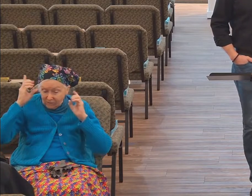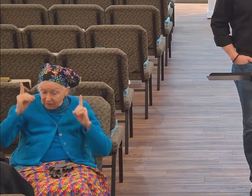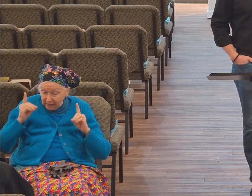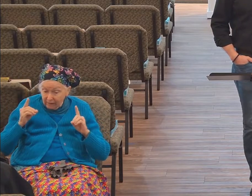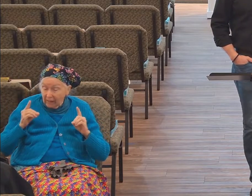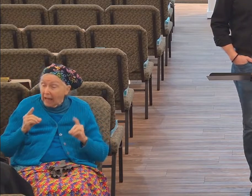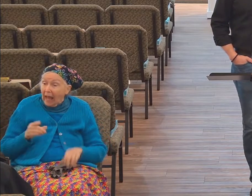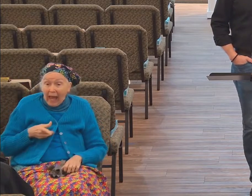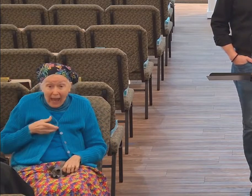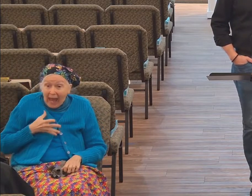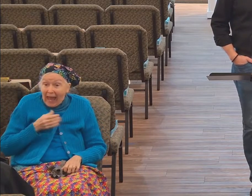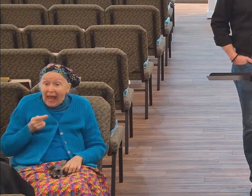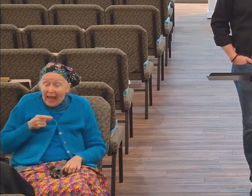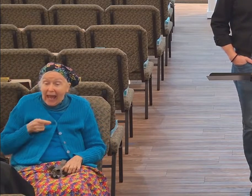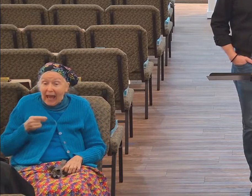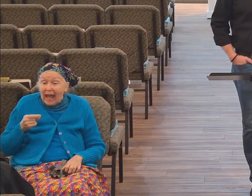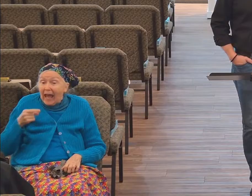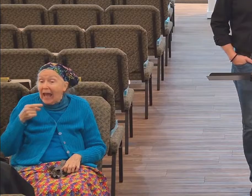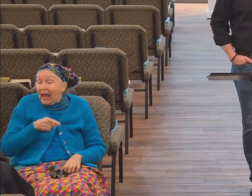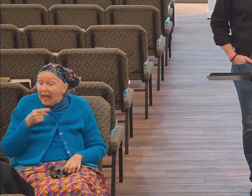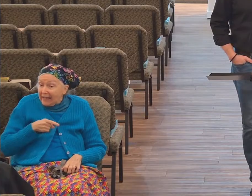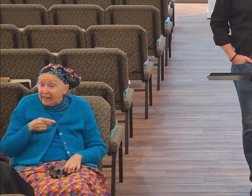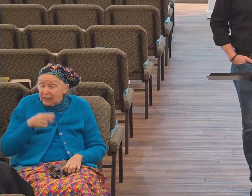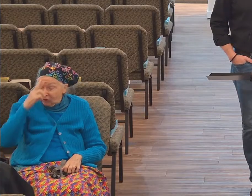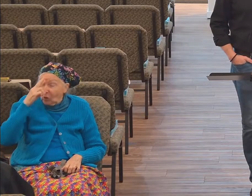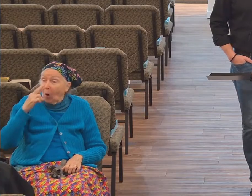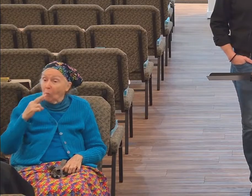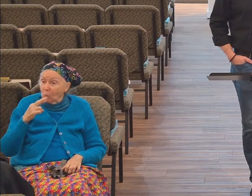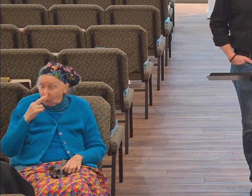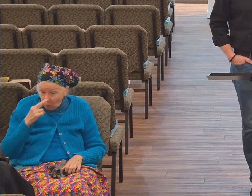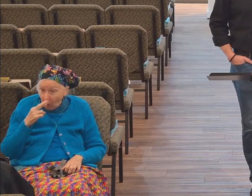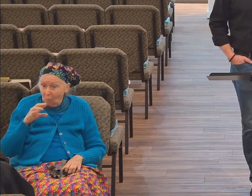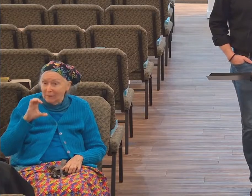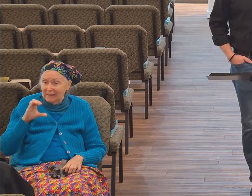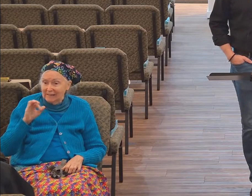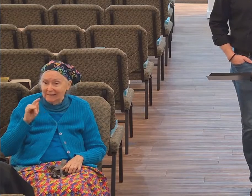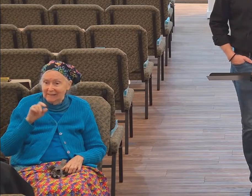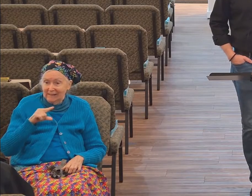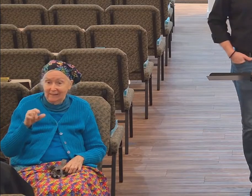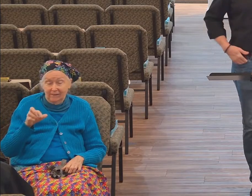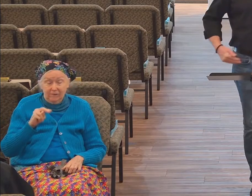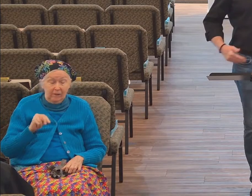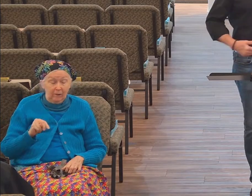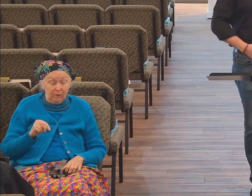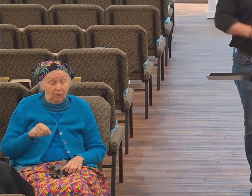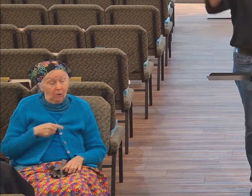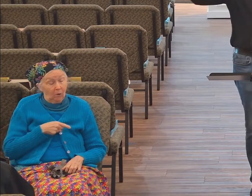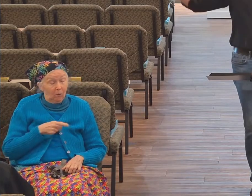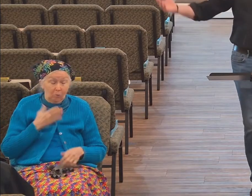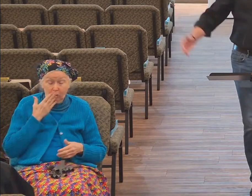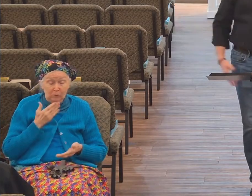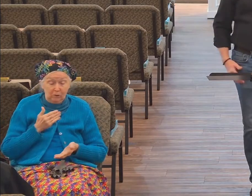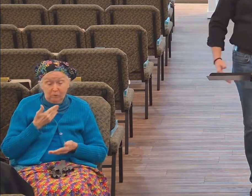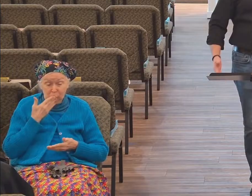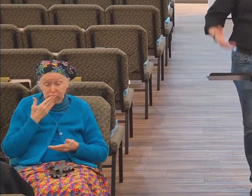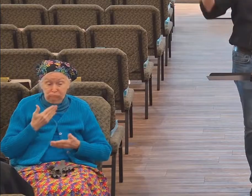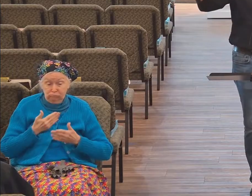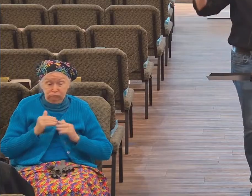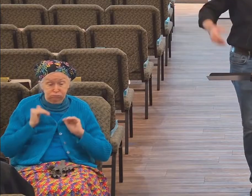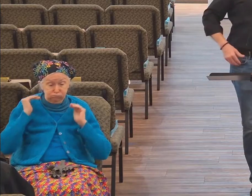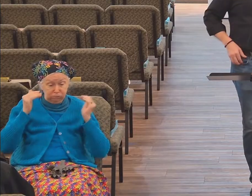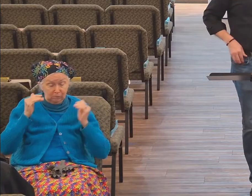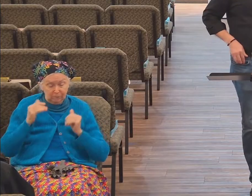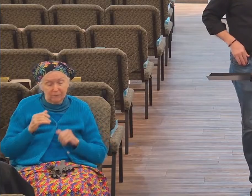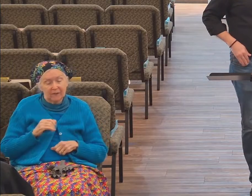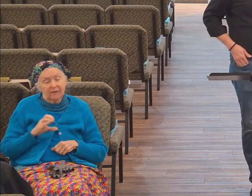this isn't an idiot, okay? Like, he would be justified socially to act like every other person